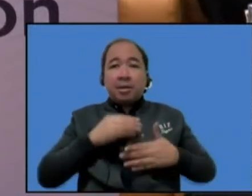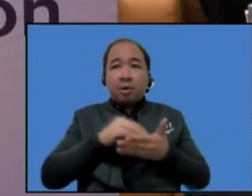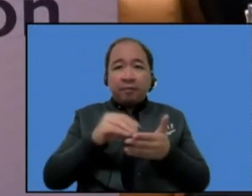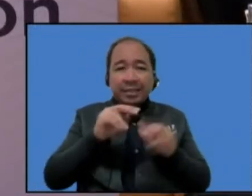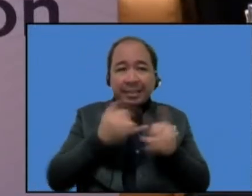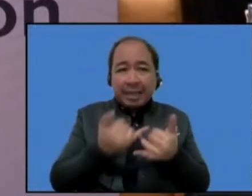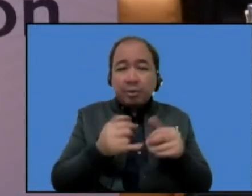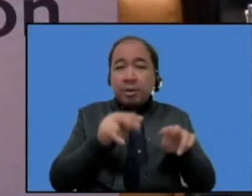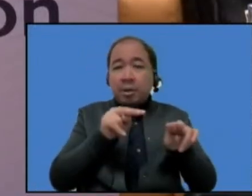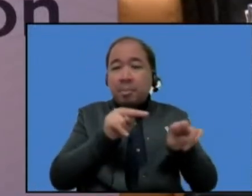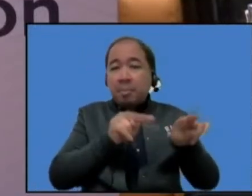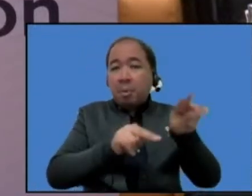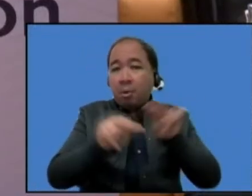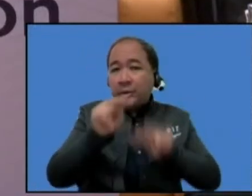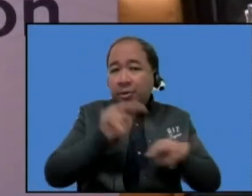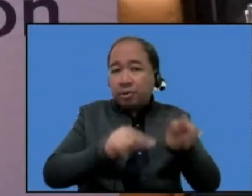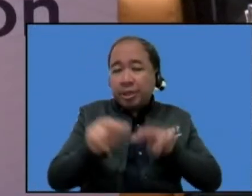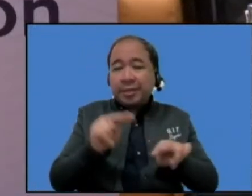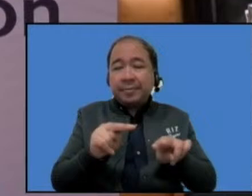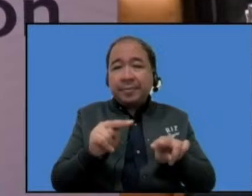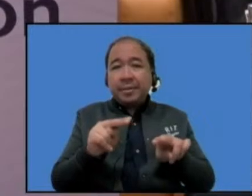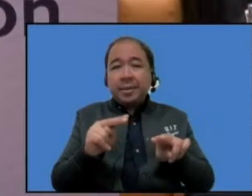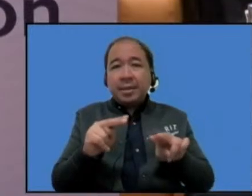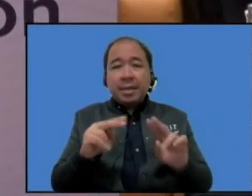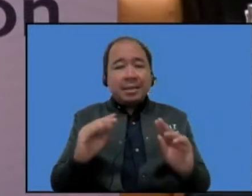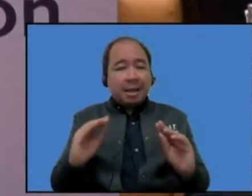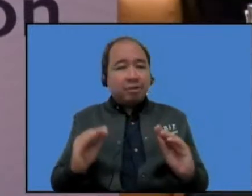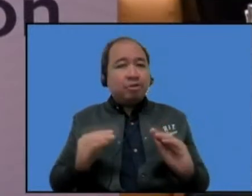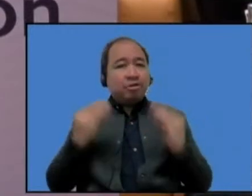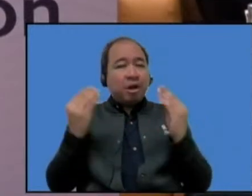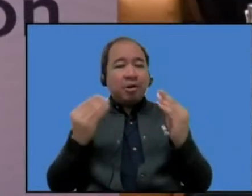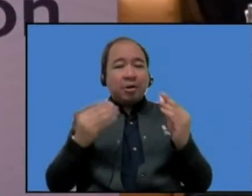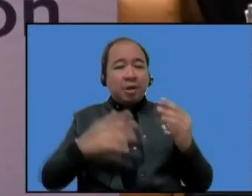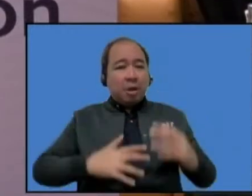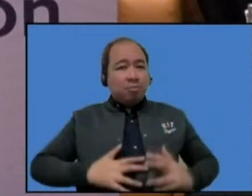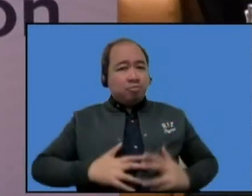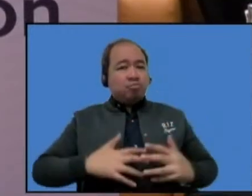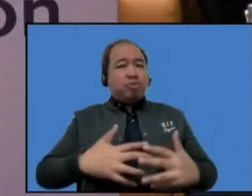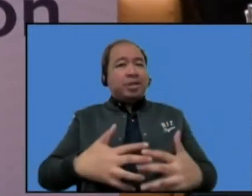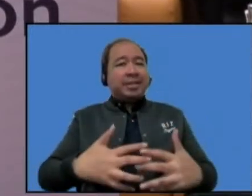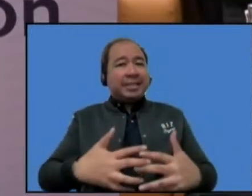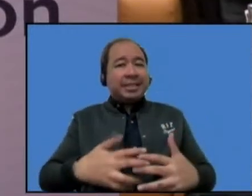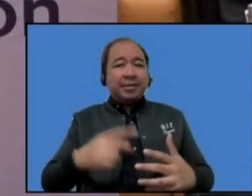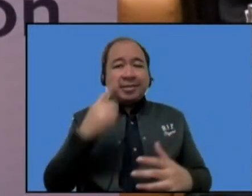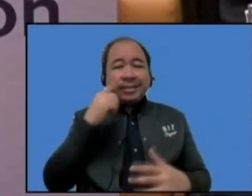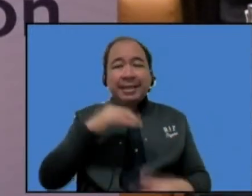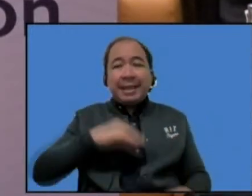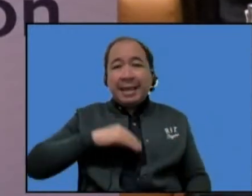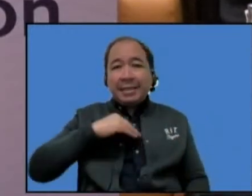and adolescent pregnancy for girls from 15 to 19 has been decreasing,